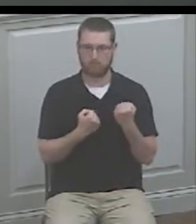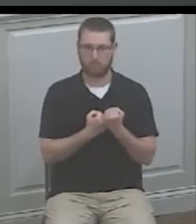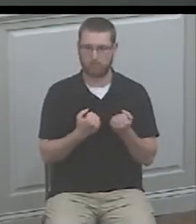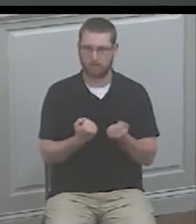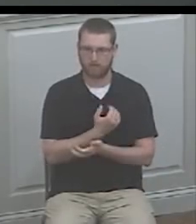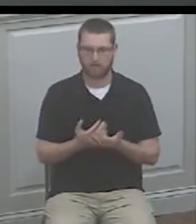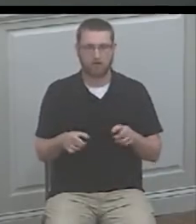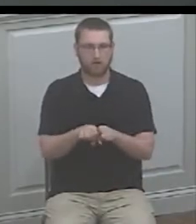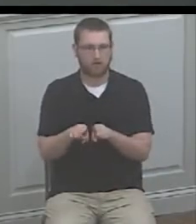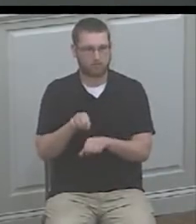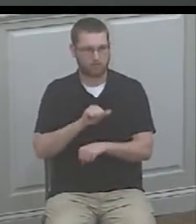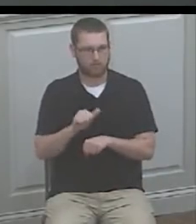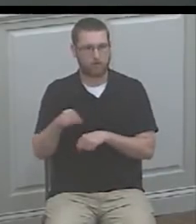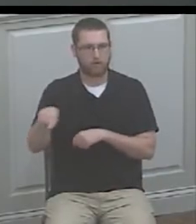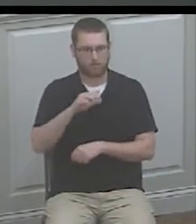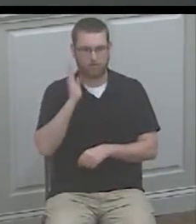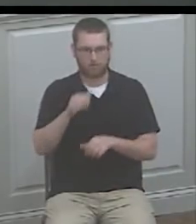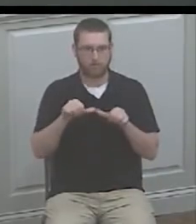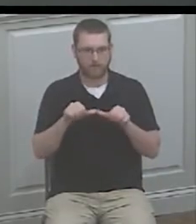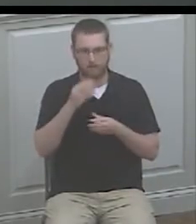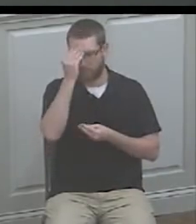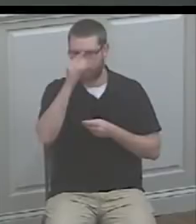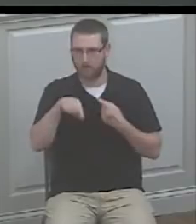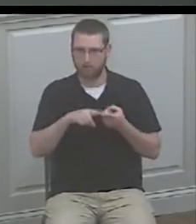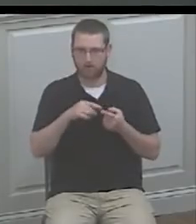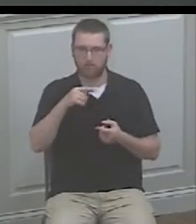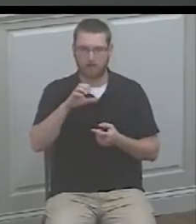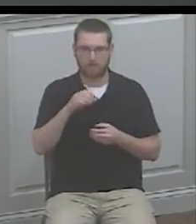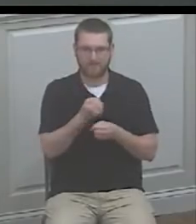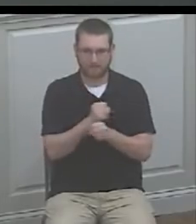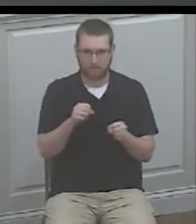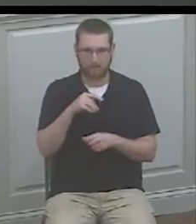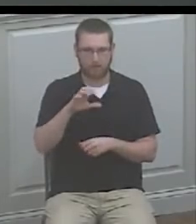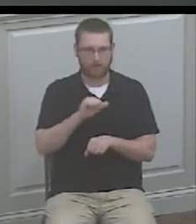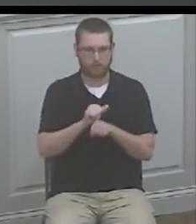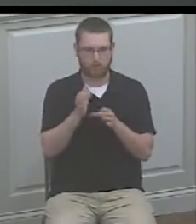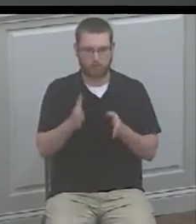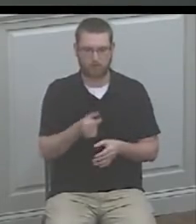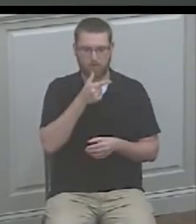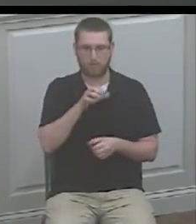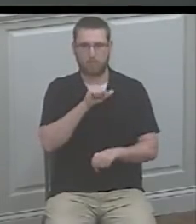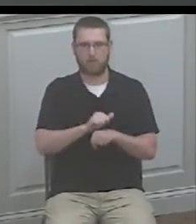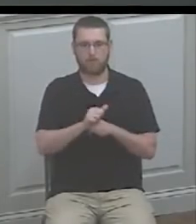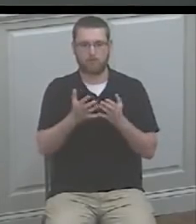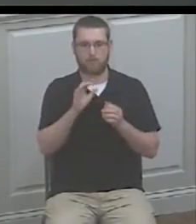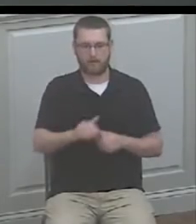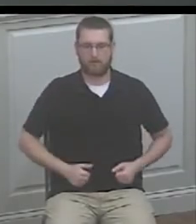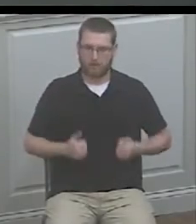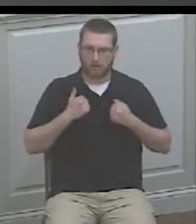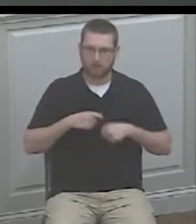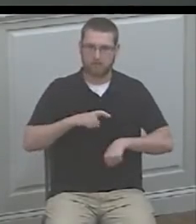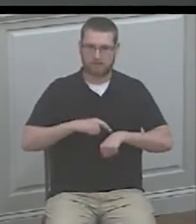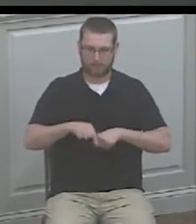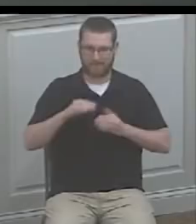has been expressed here already, that you'll continue to think about the public safety and public workers who do dedicate so much of their lives and time to this